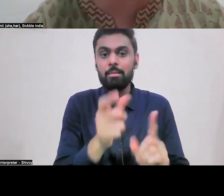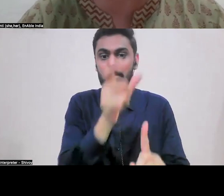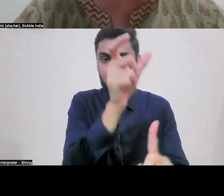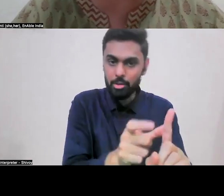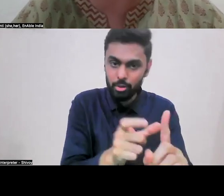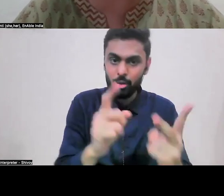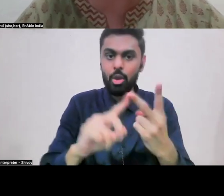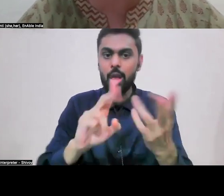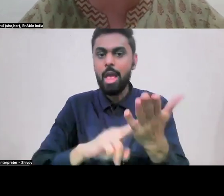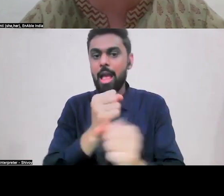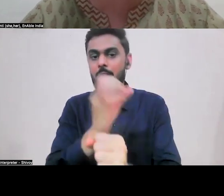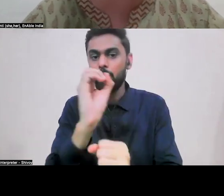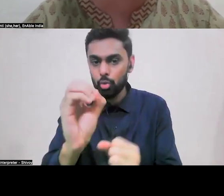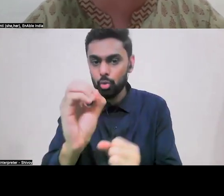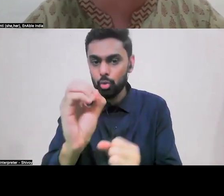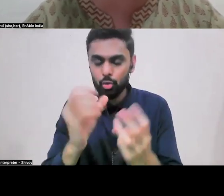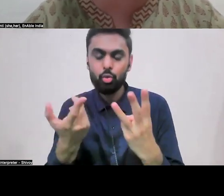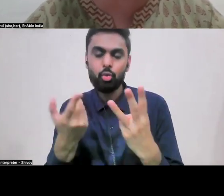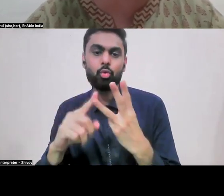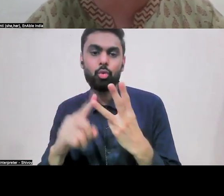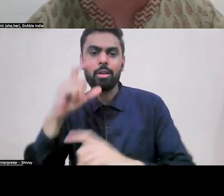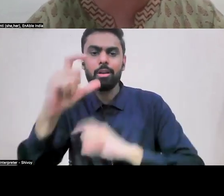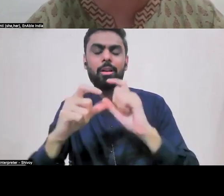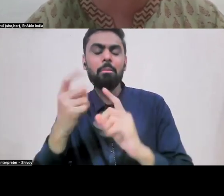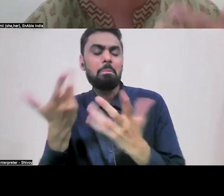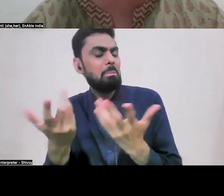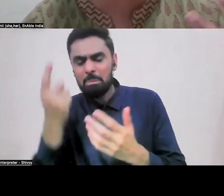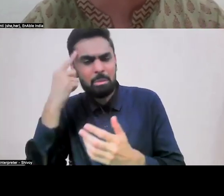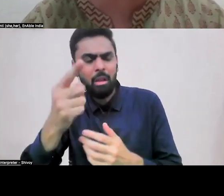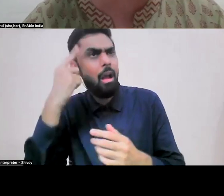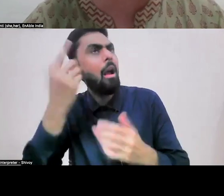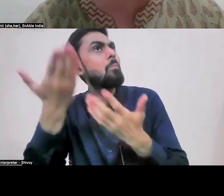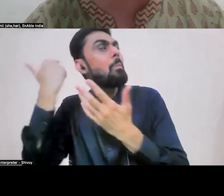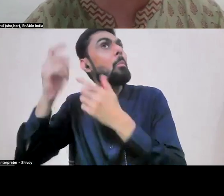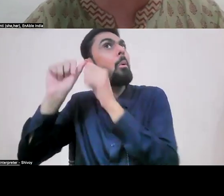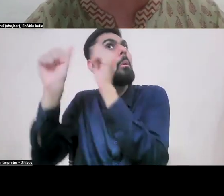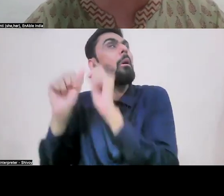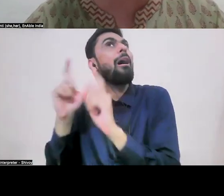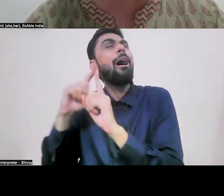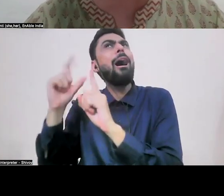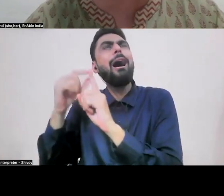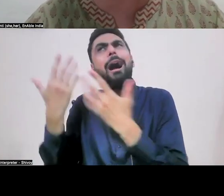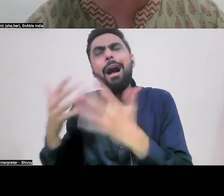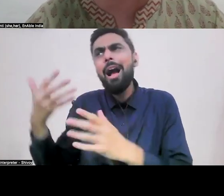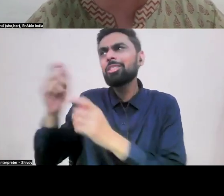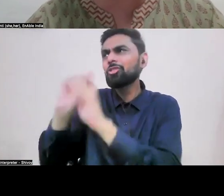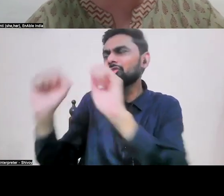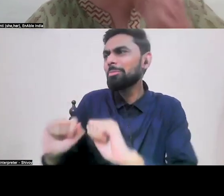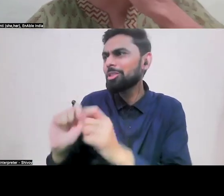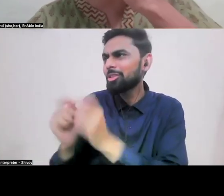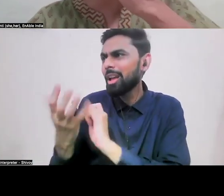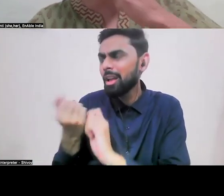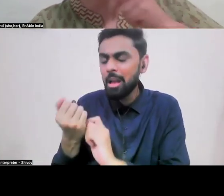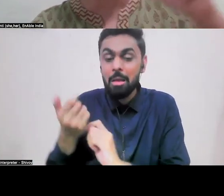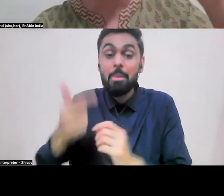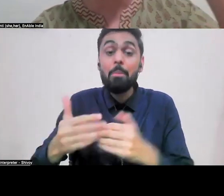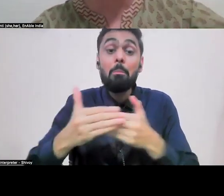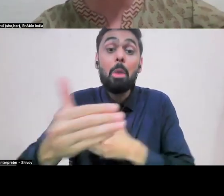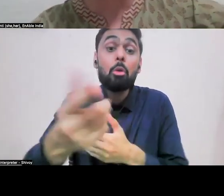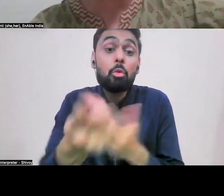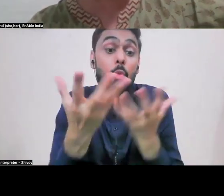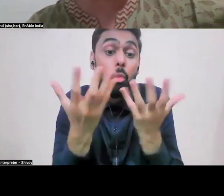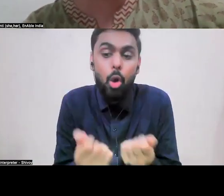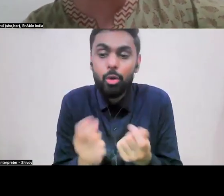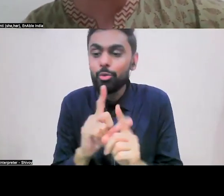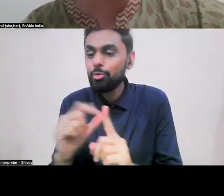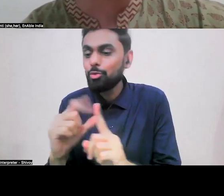need to get that language for you to understand what you have done and what you still need to do. I think now's the time, maybe, if we can take the poll